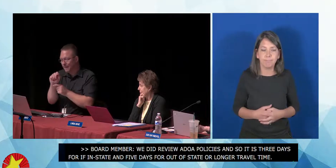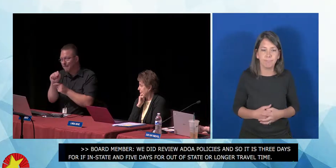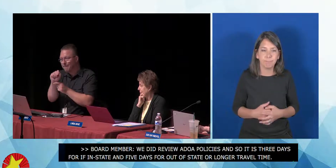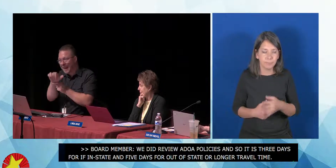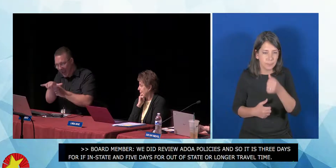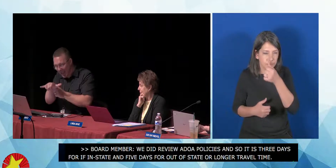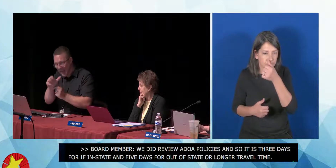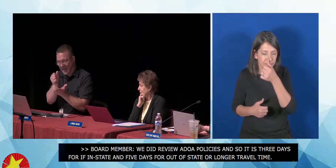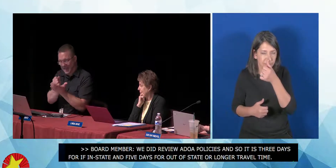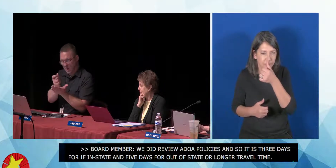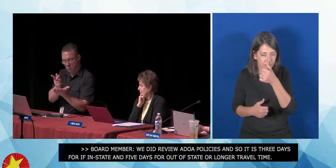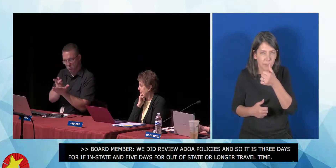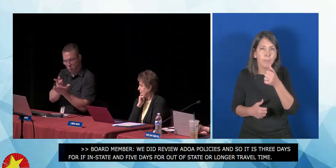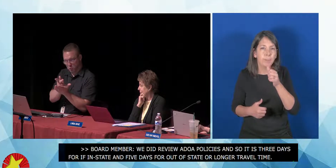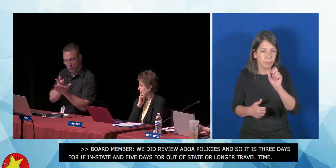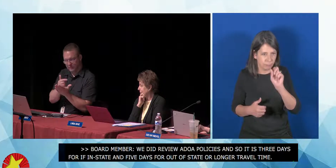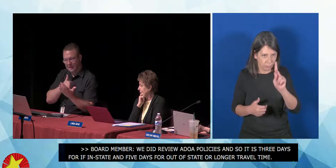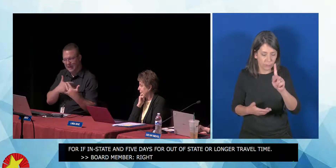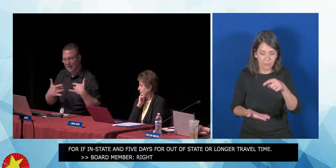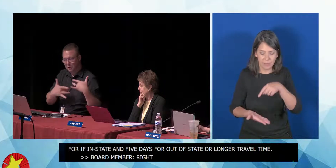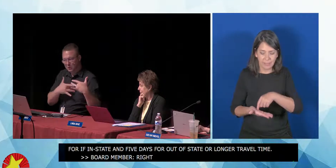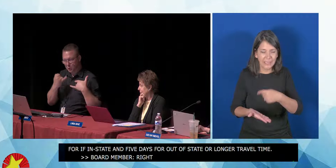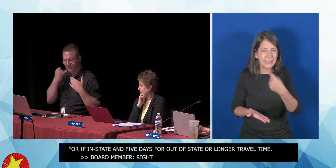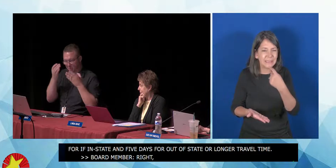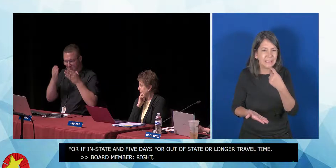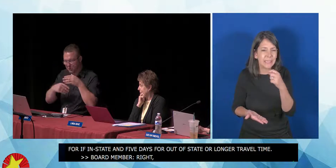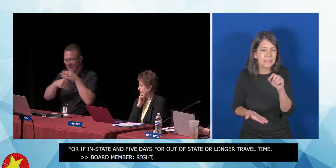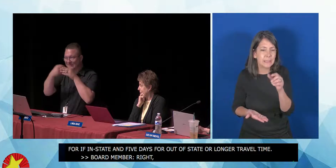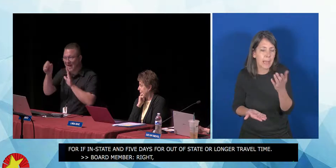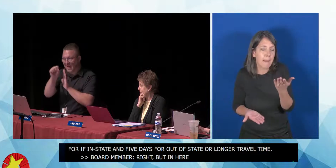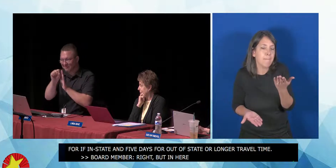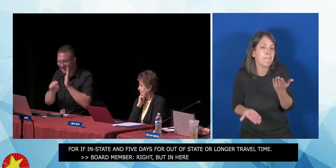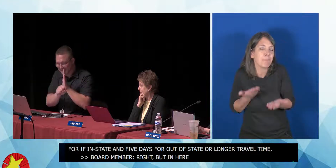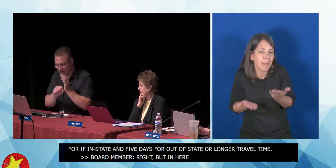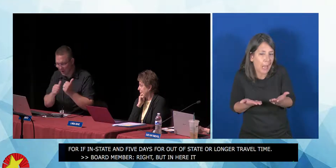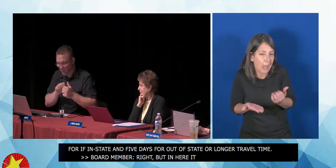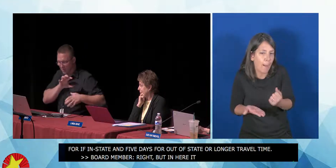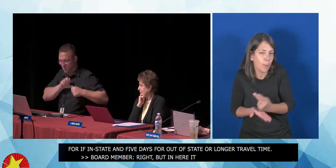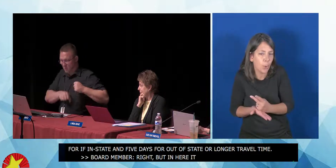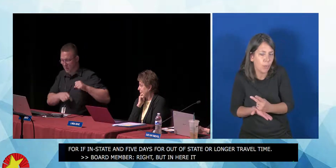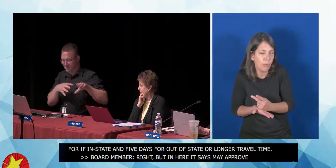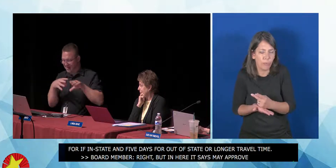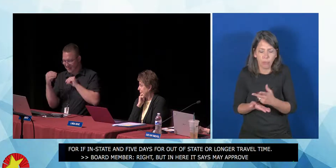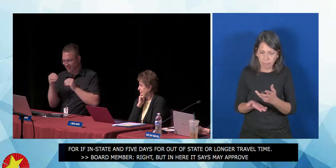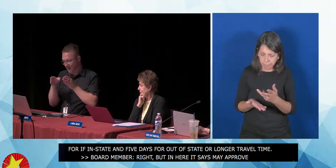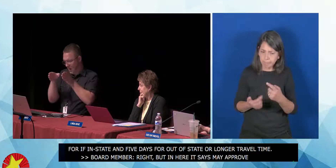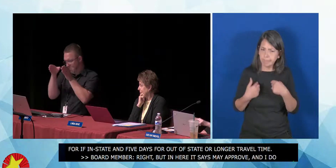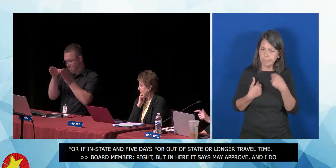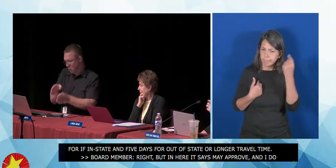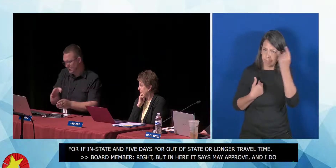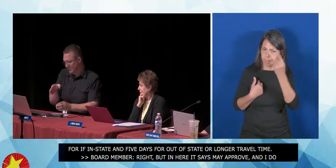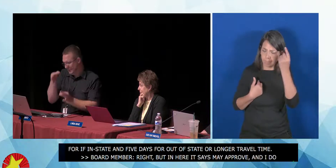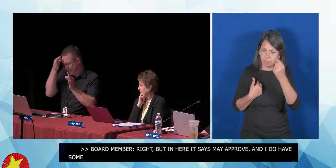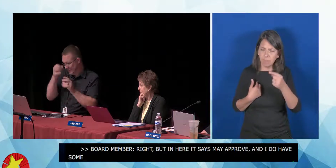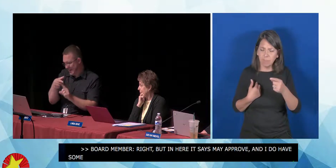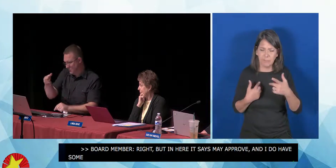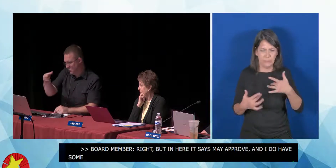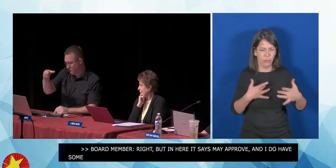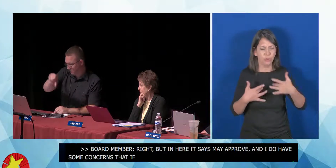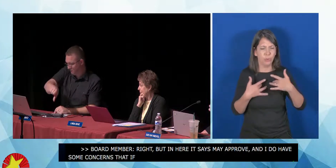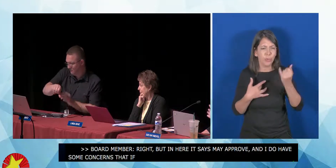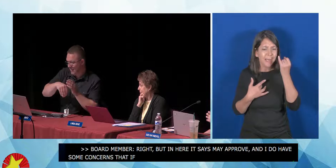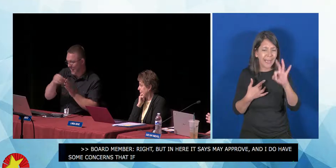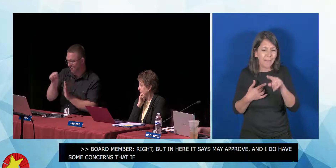Right, but in here it says may approve, and I do have some concern that if a person is out of